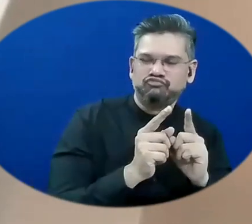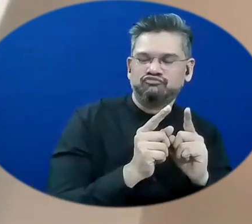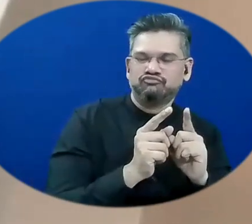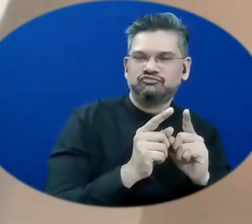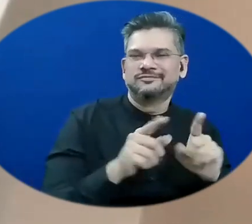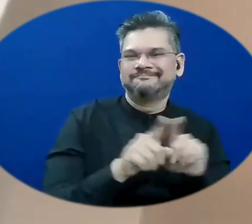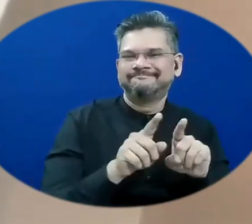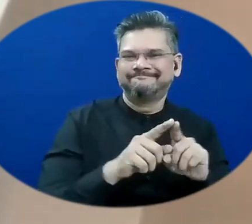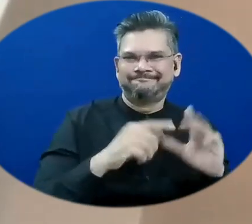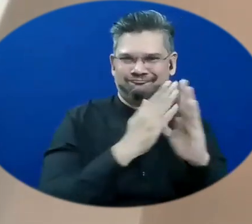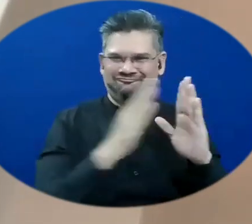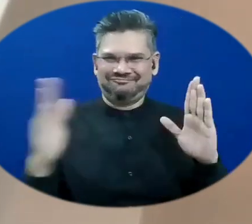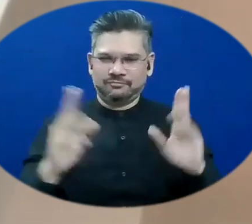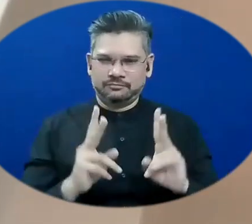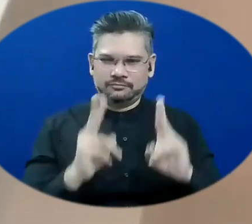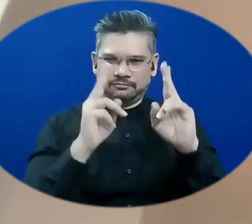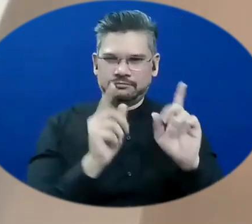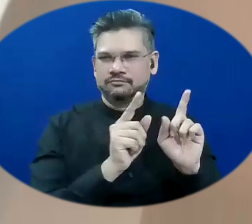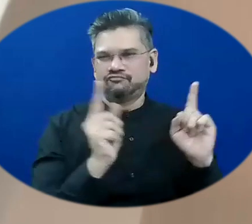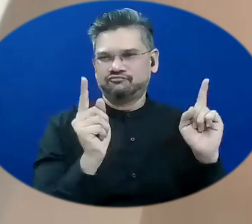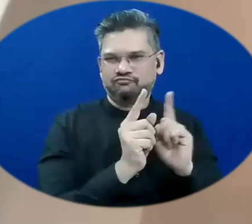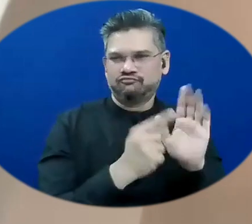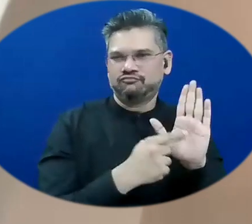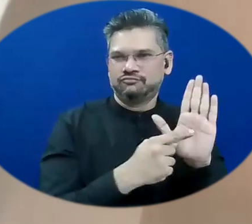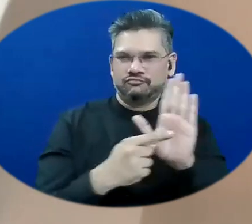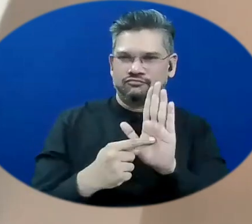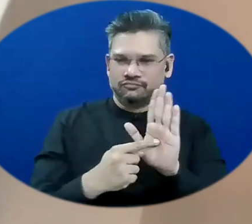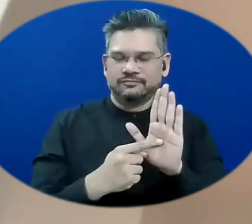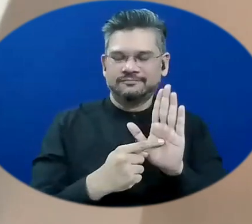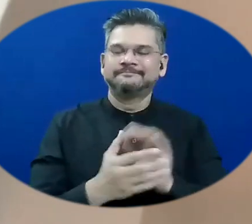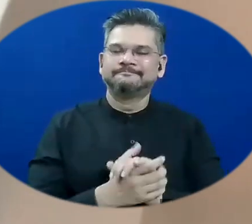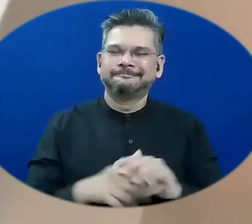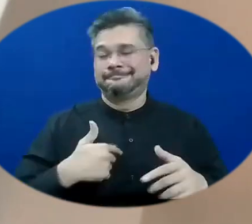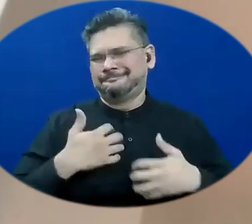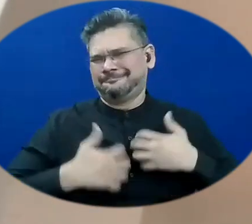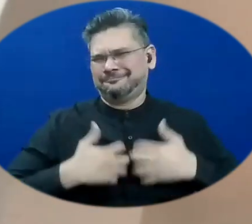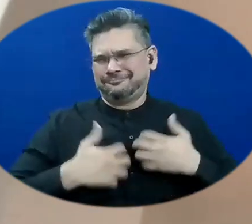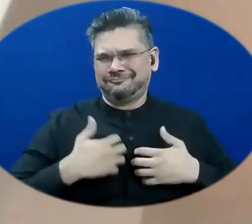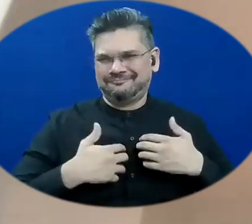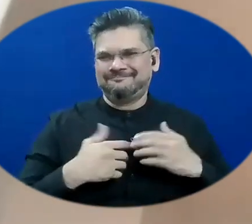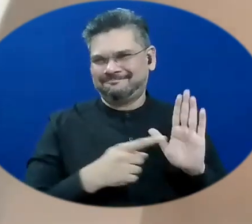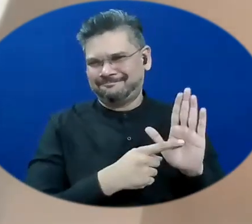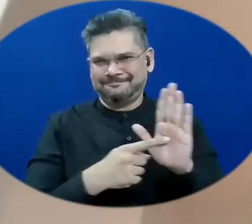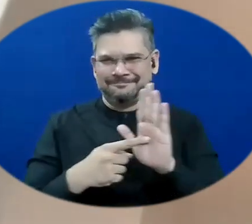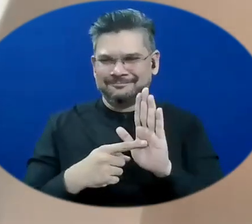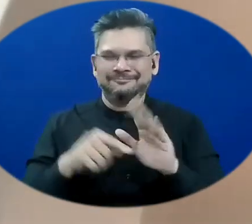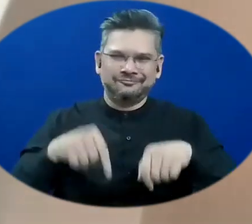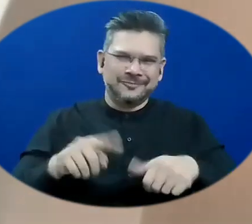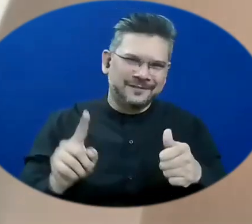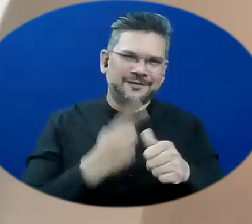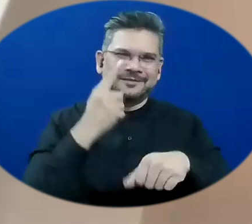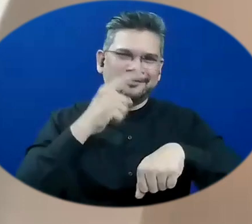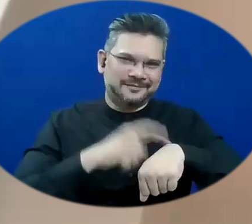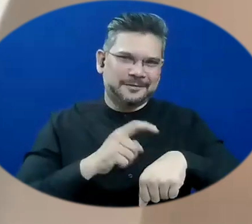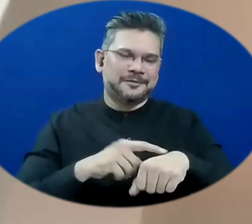dementia. And I'm very excited to share this small trailer. This is the first time we are sharing it. We are broadcasting. I hope